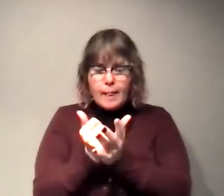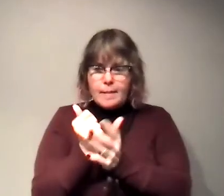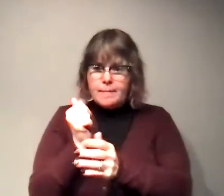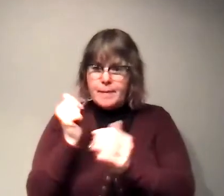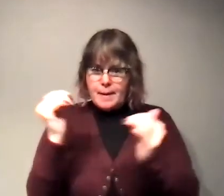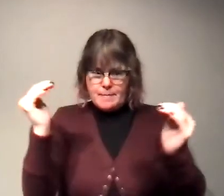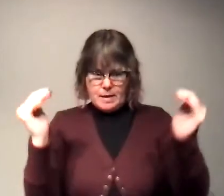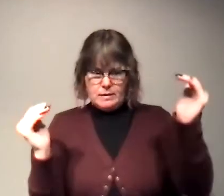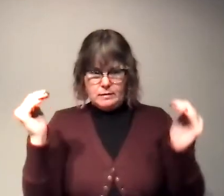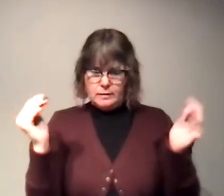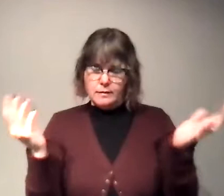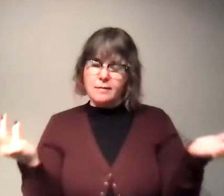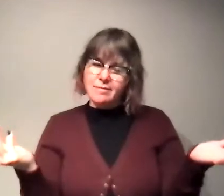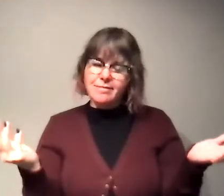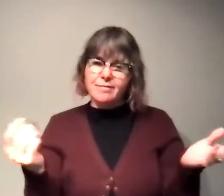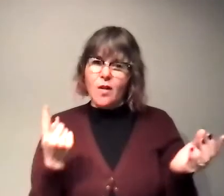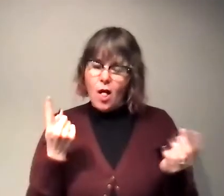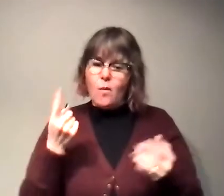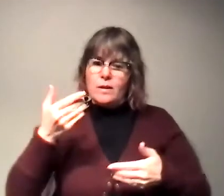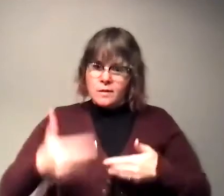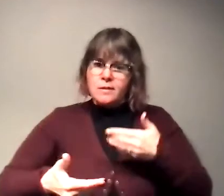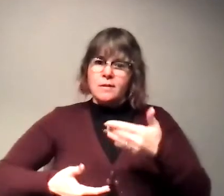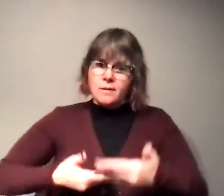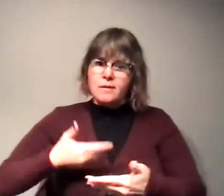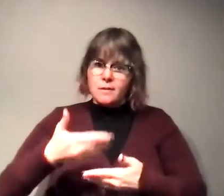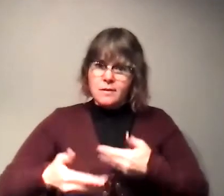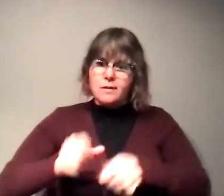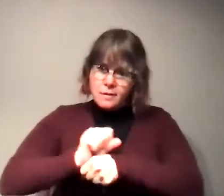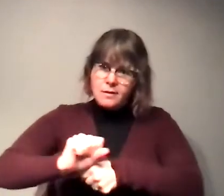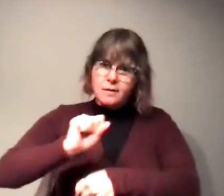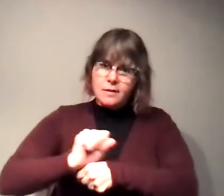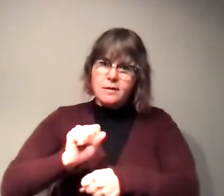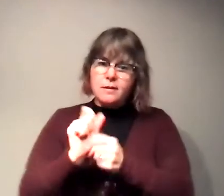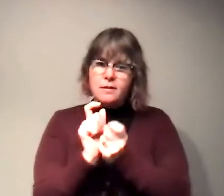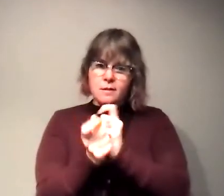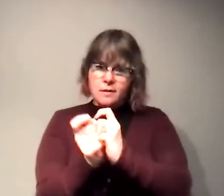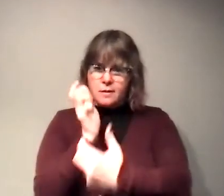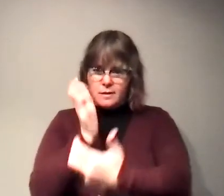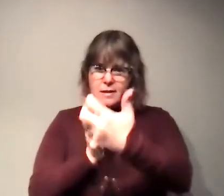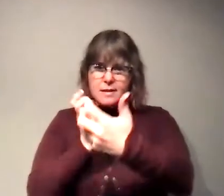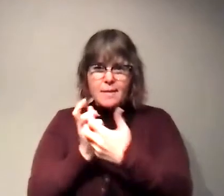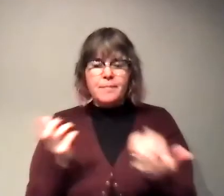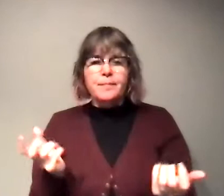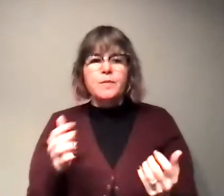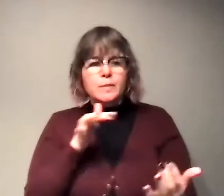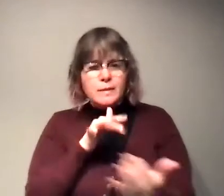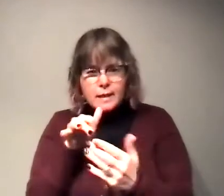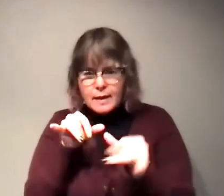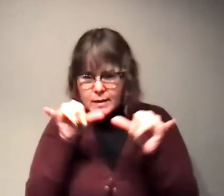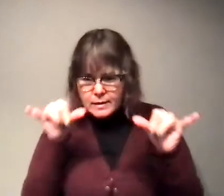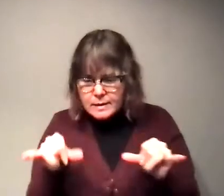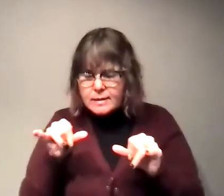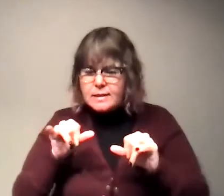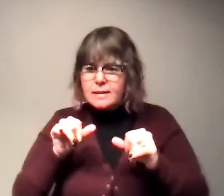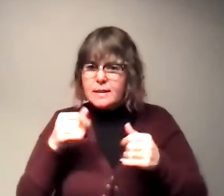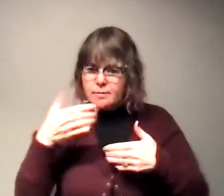balance. But it's always a work in progress. And so we try to always adapt. So we study these systems as we're working